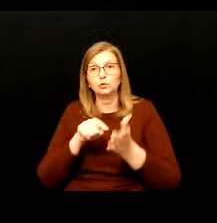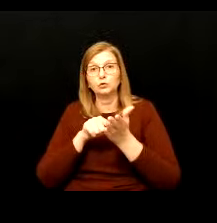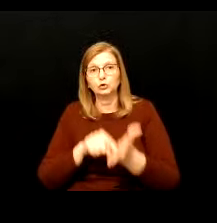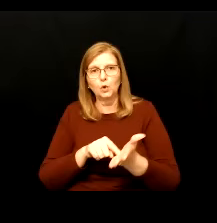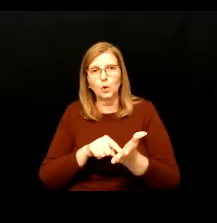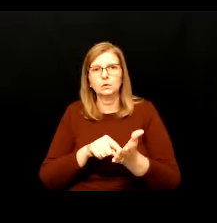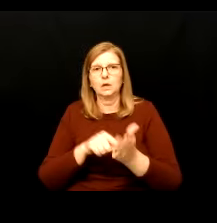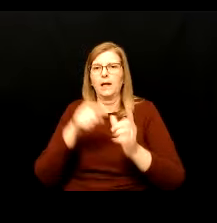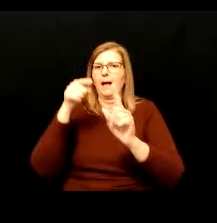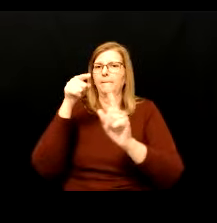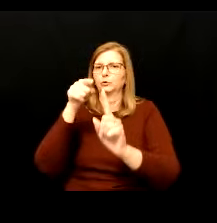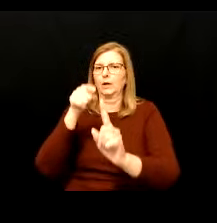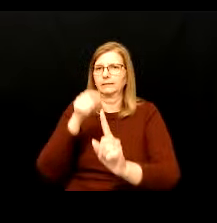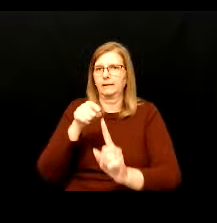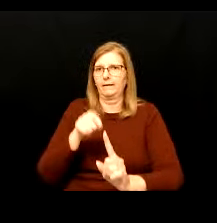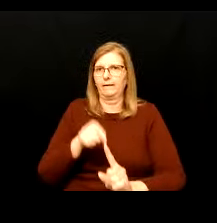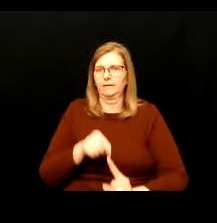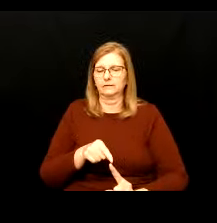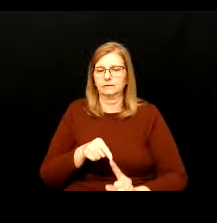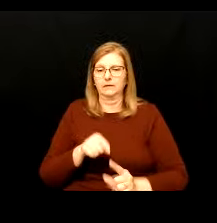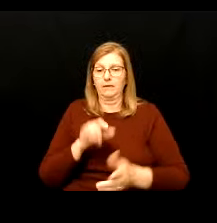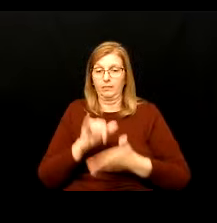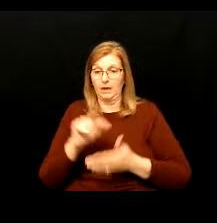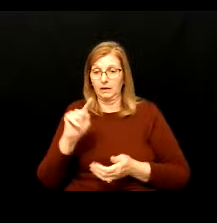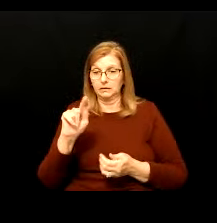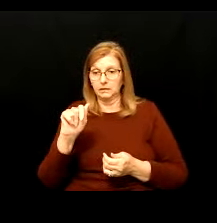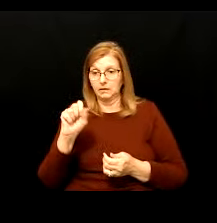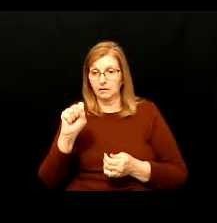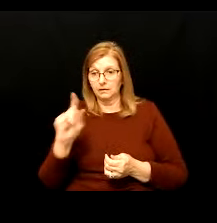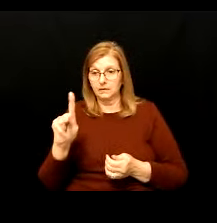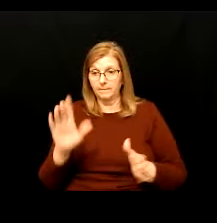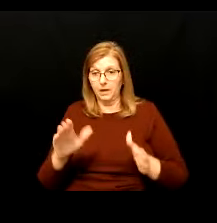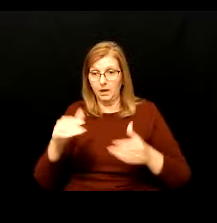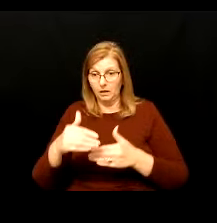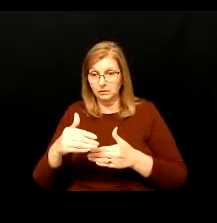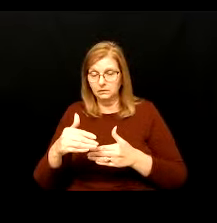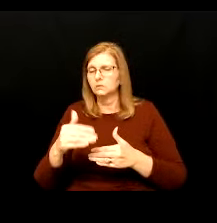objectives that this task box will be